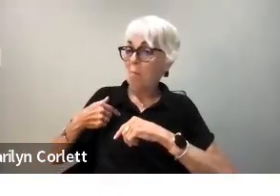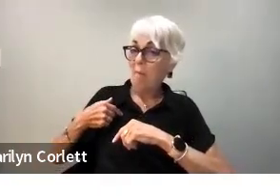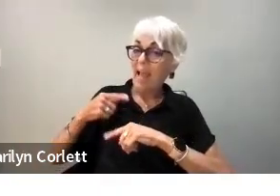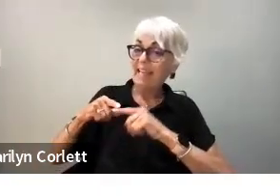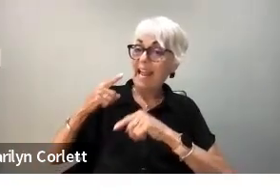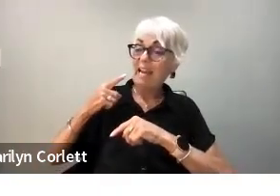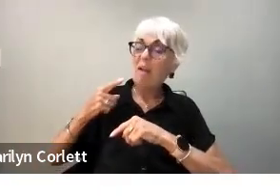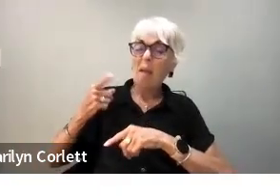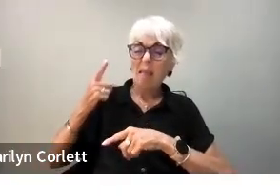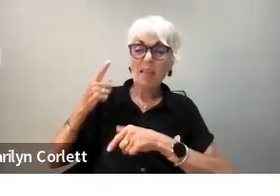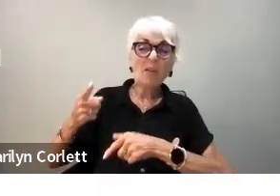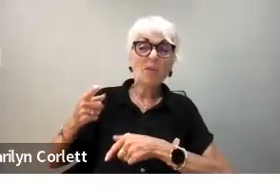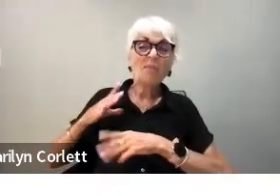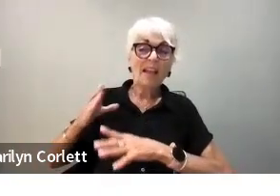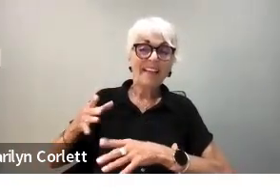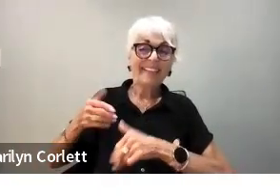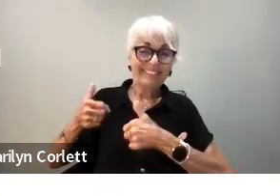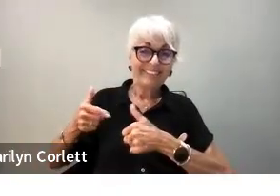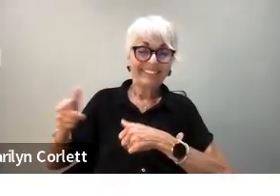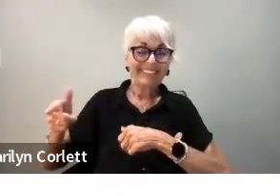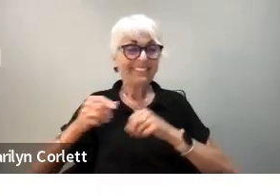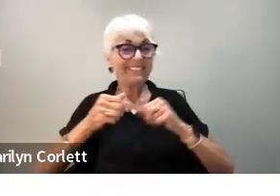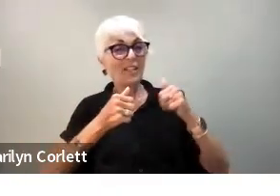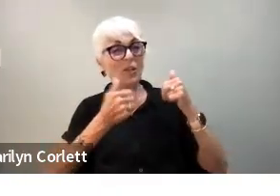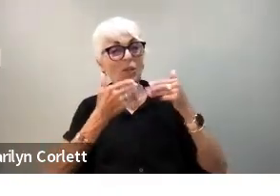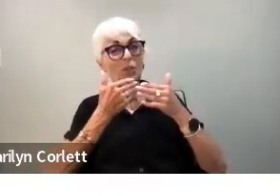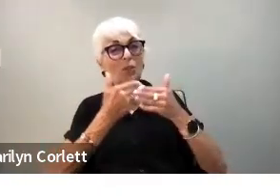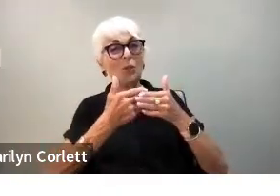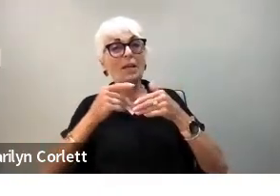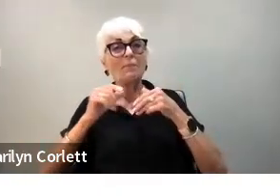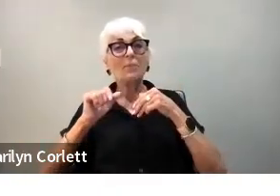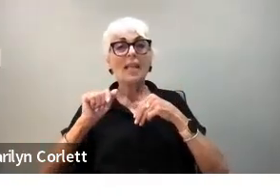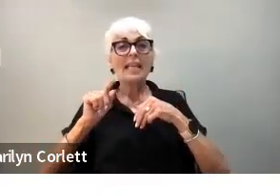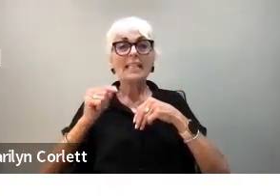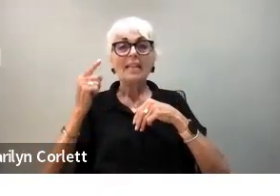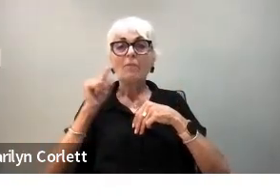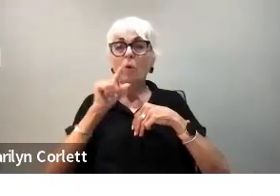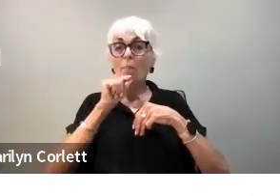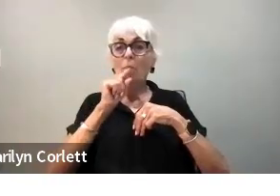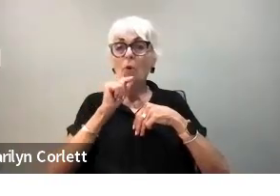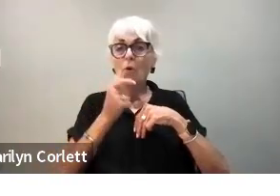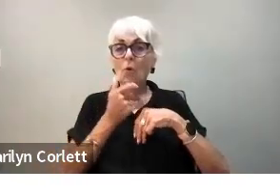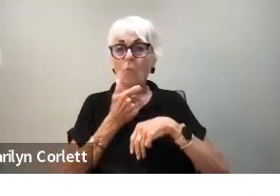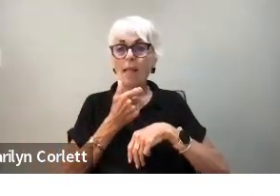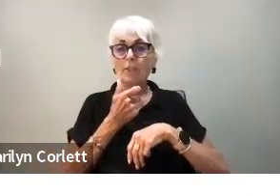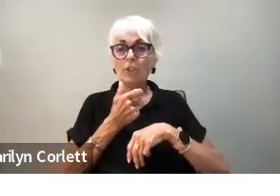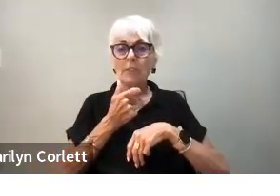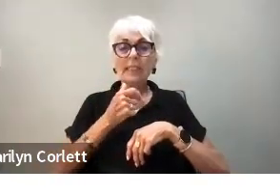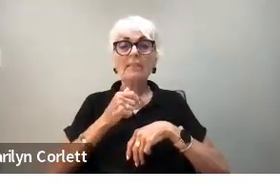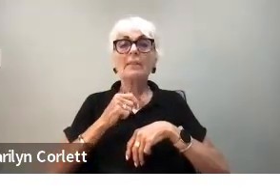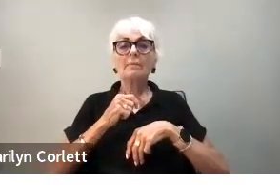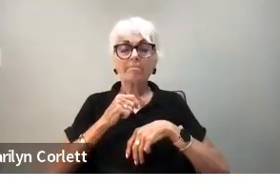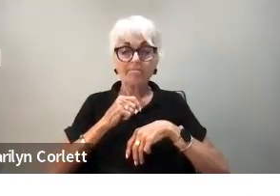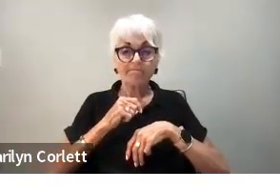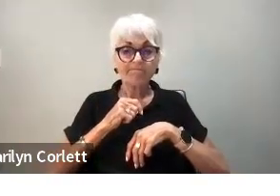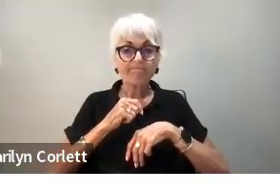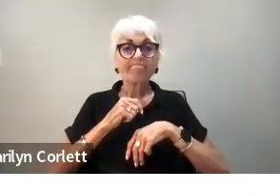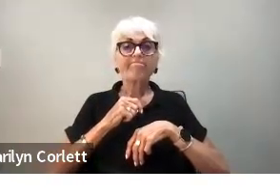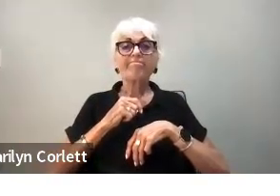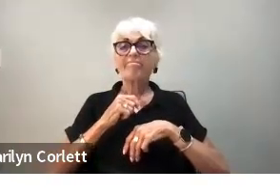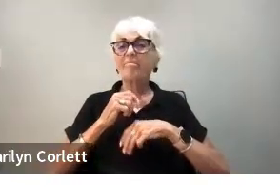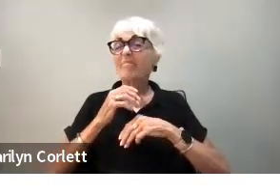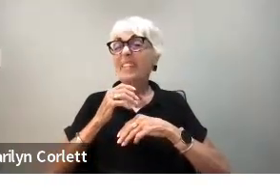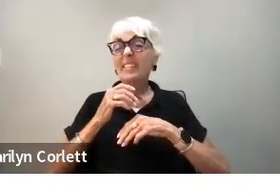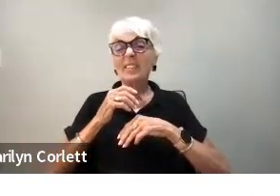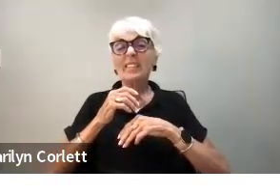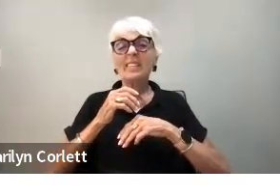good. good. Good. um, AT for bird watching is an all pretty much all year